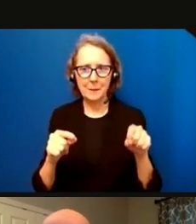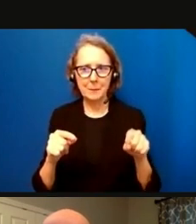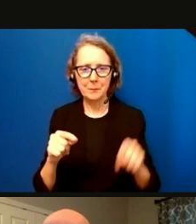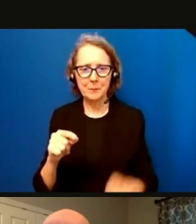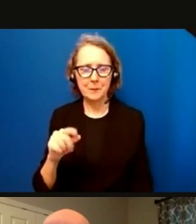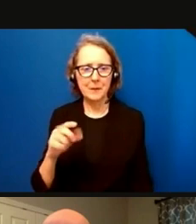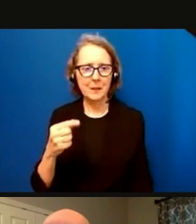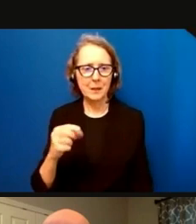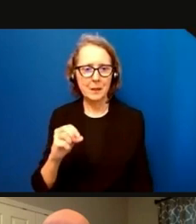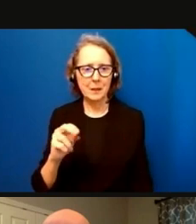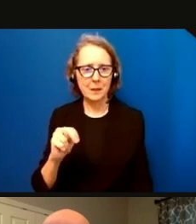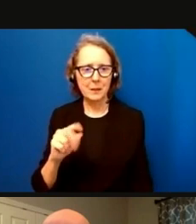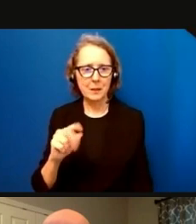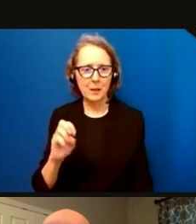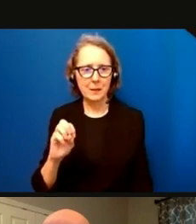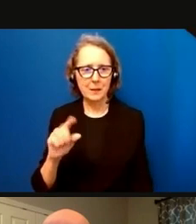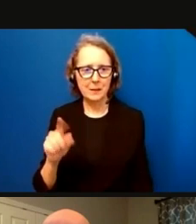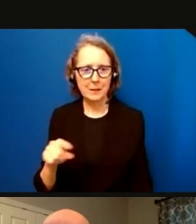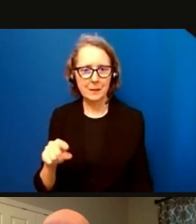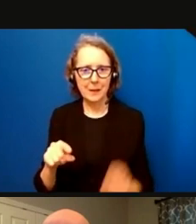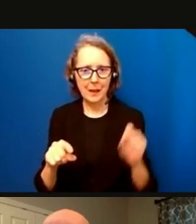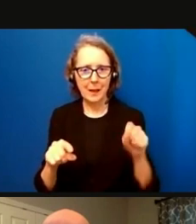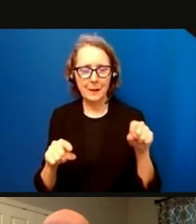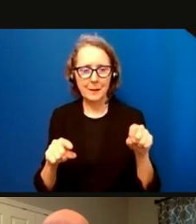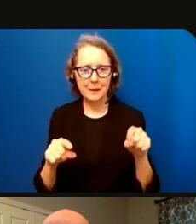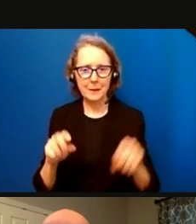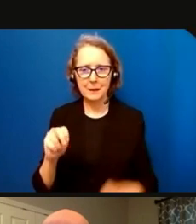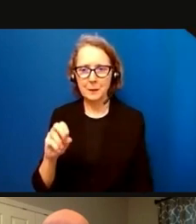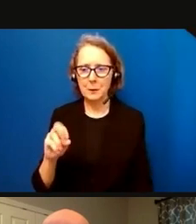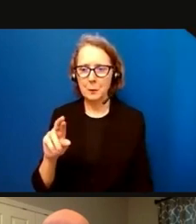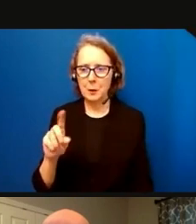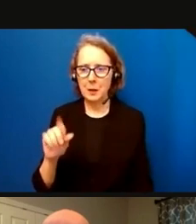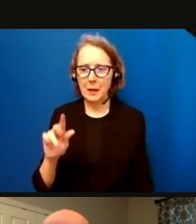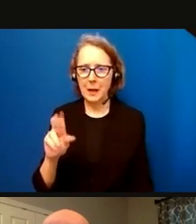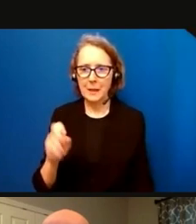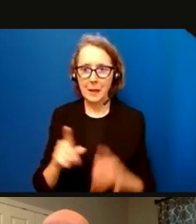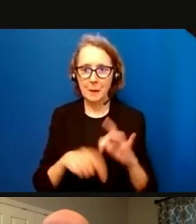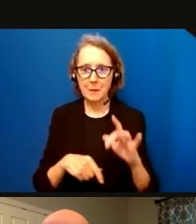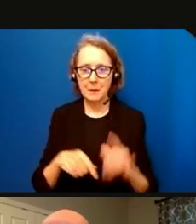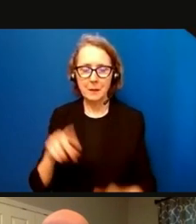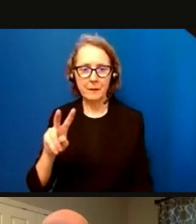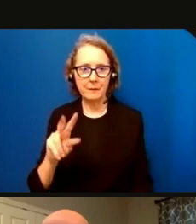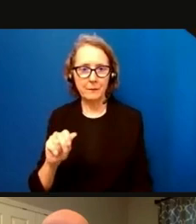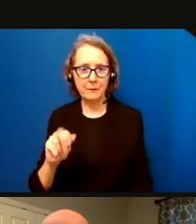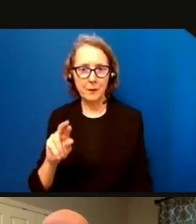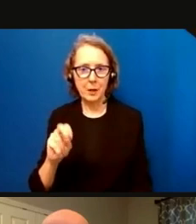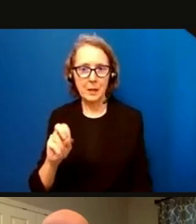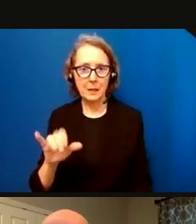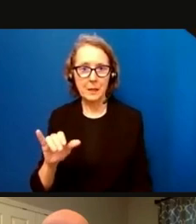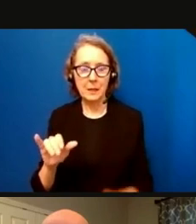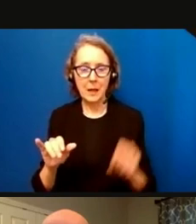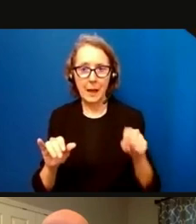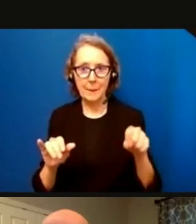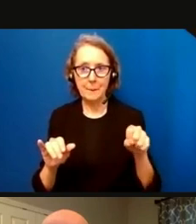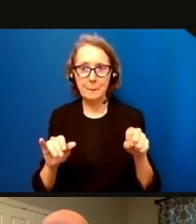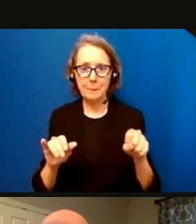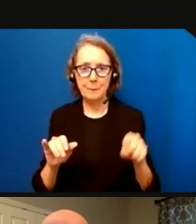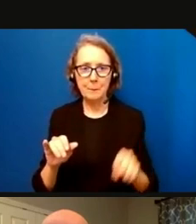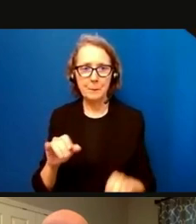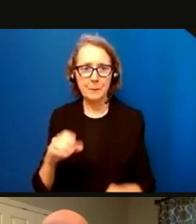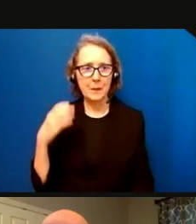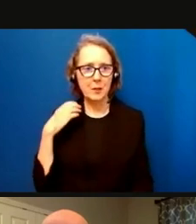Commissioner Gonzalez. Aye. Commissioner Nordyke absent. Commissioner Varney. Aye. Chair